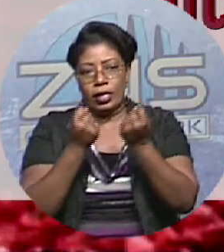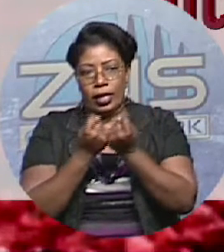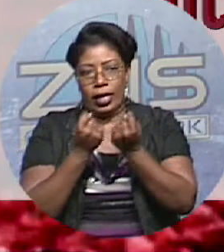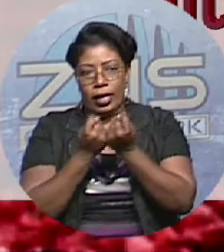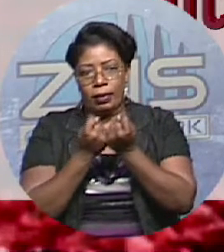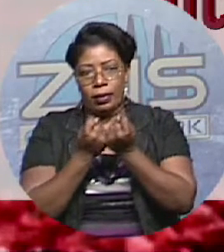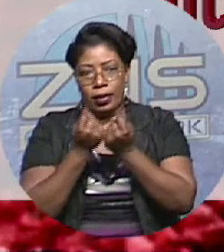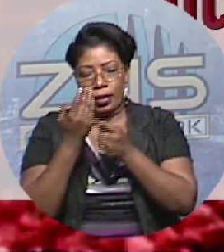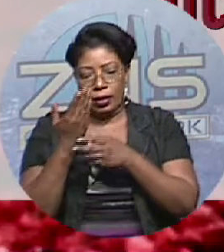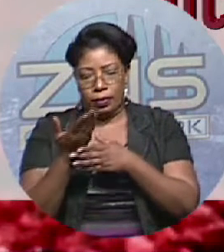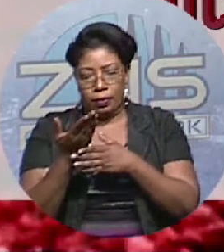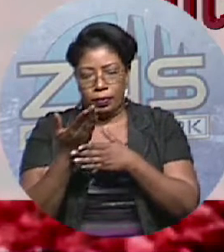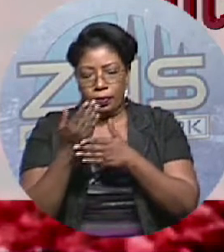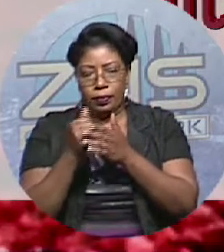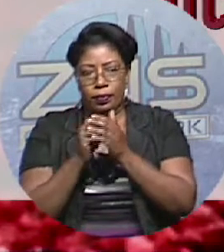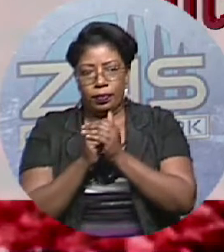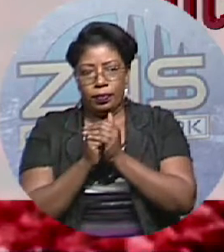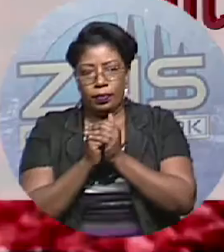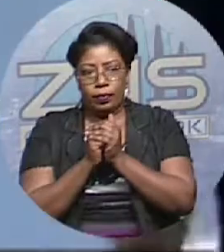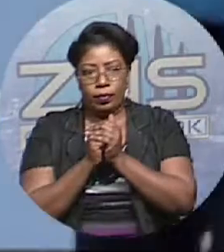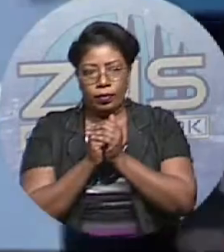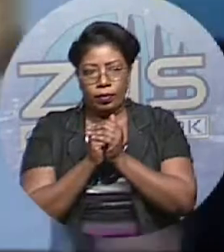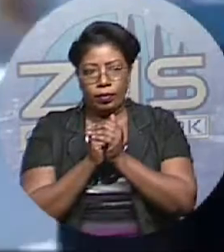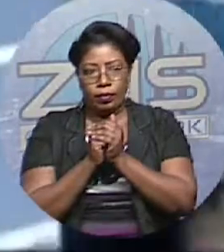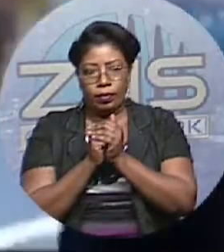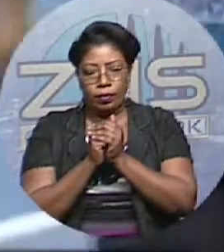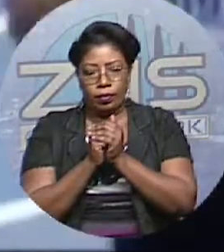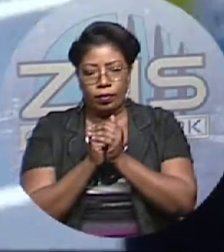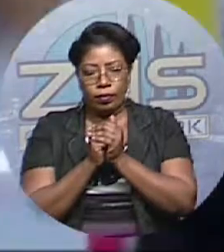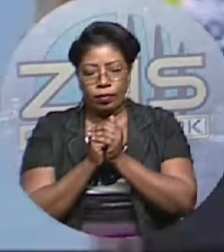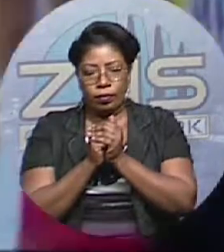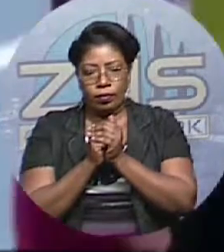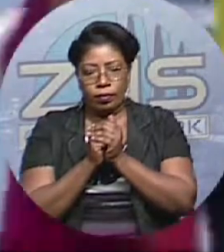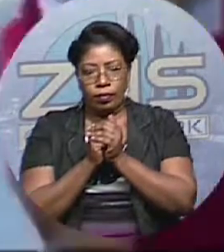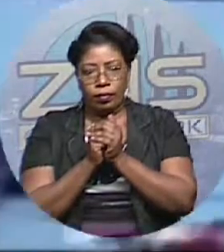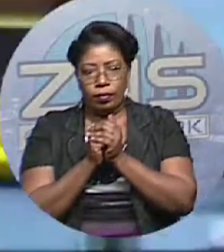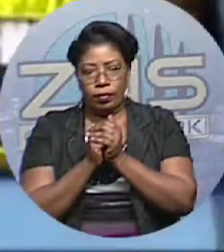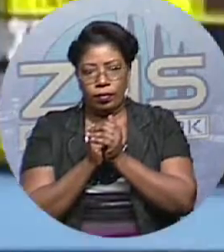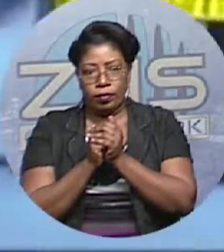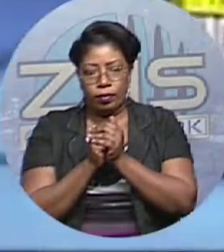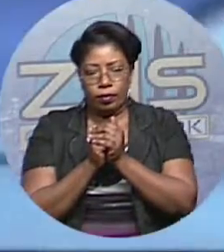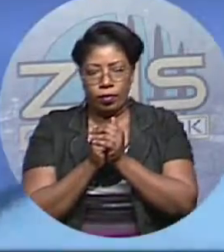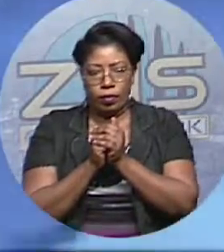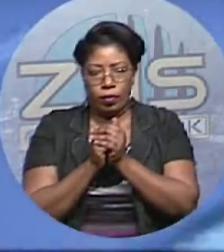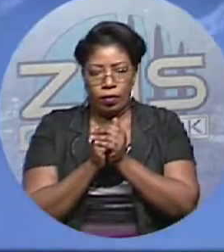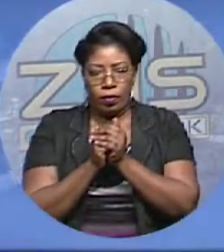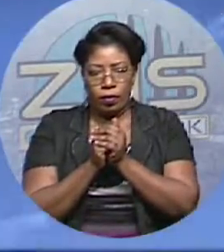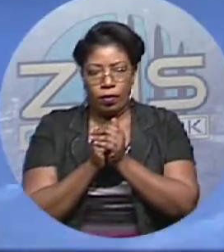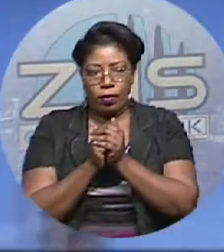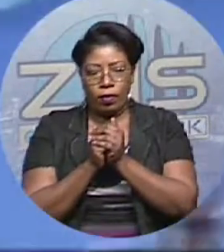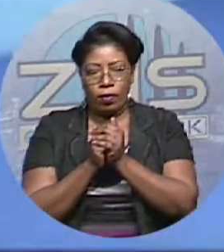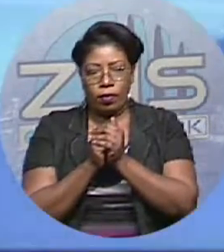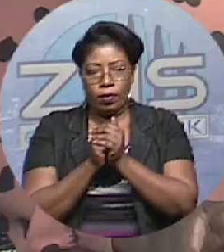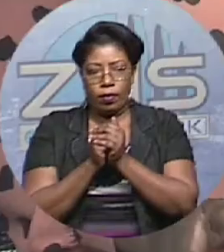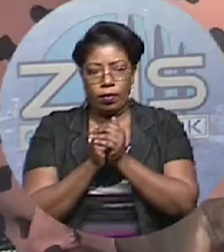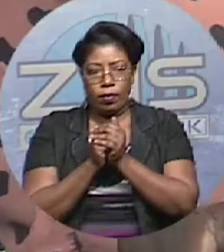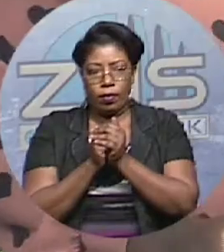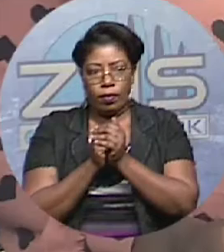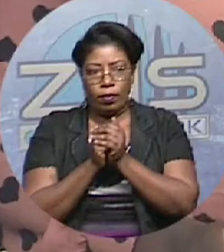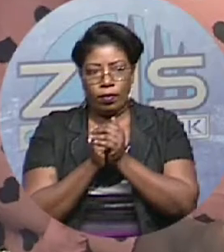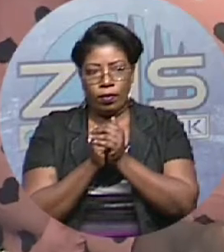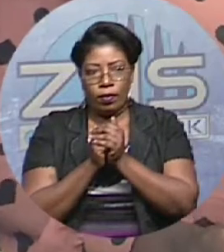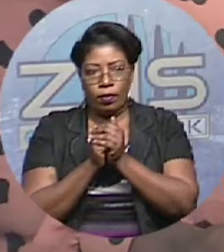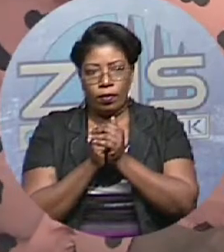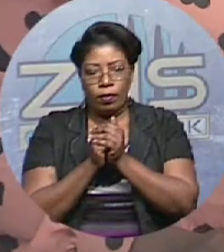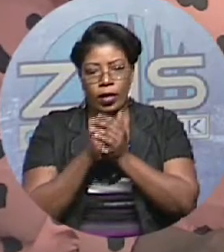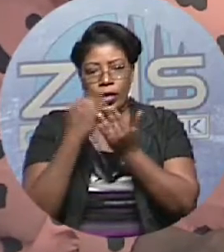LaToya Williams, Michael Matthew, Alonzo Russell, Adrian Griffith, Chris Brown, Ashley Riley, and Jamal Wilson.